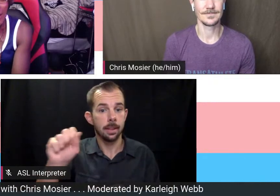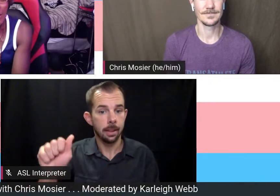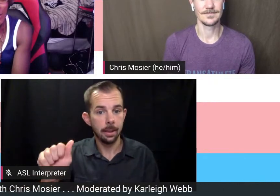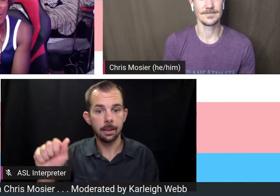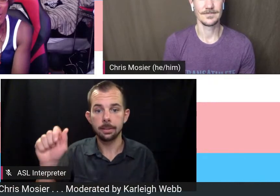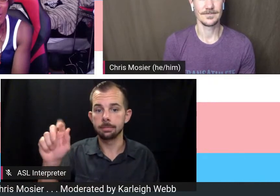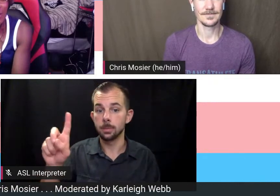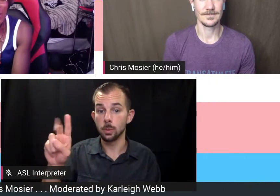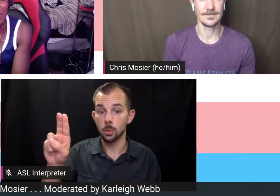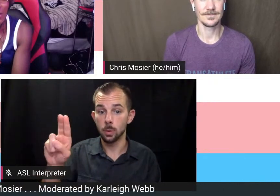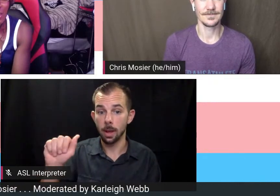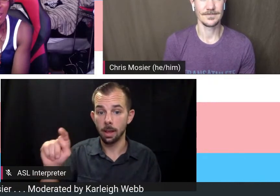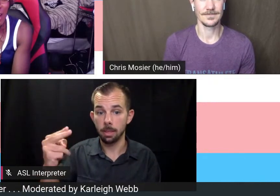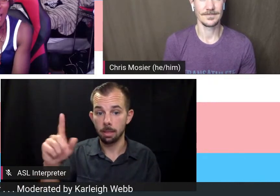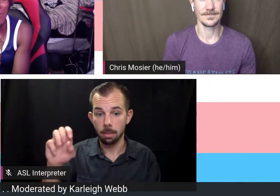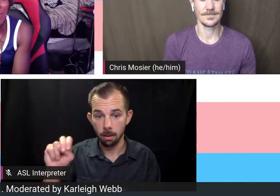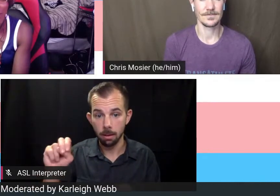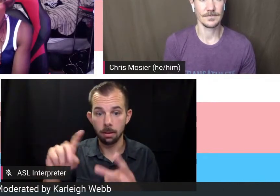And